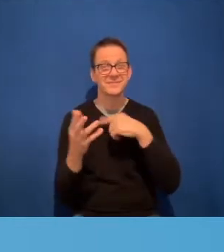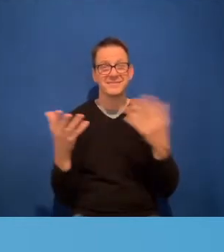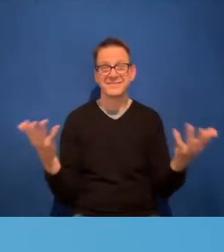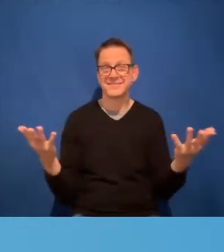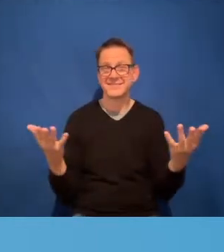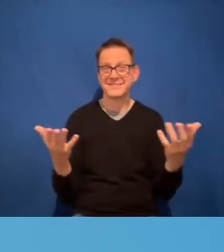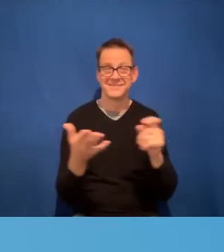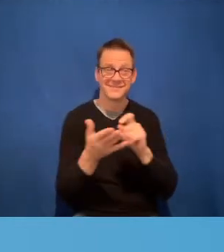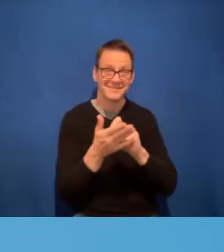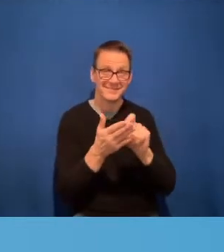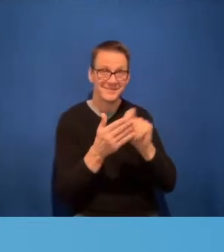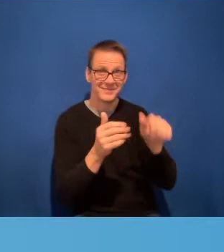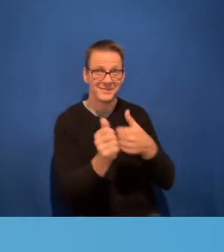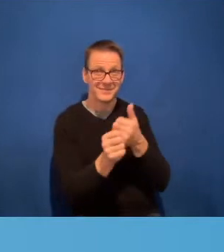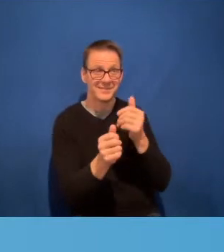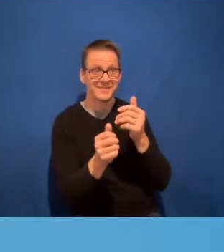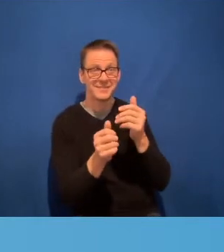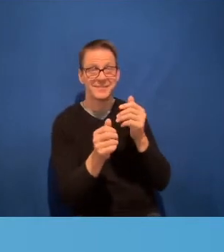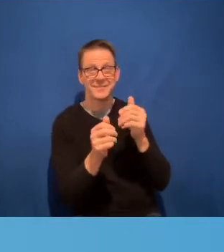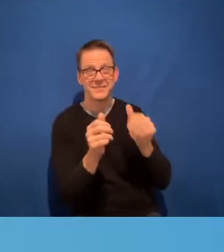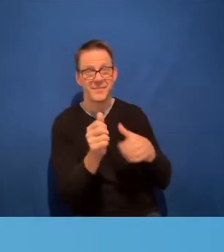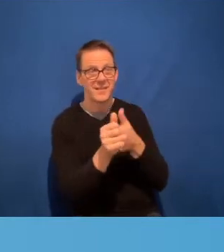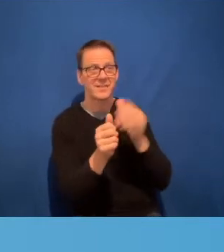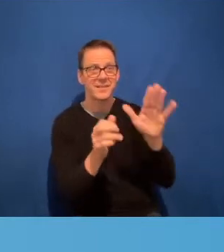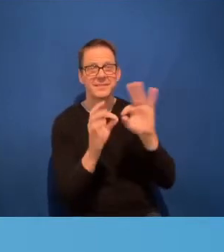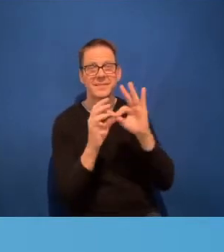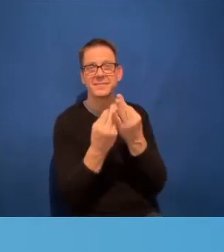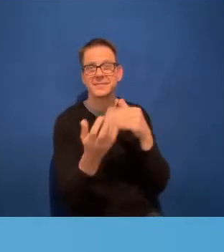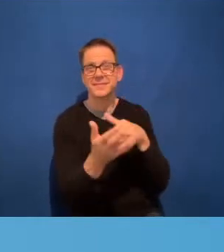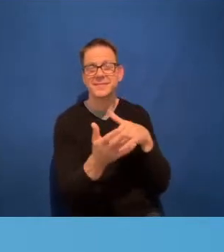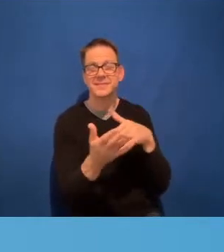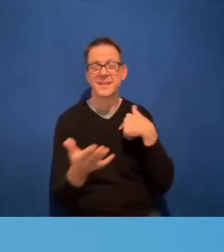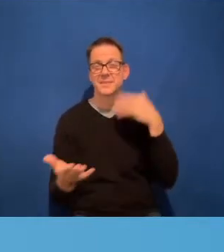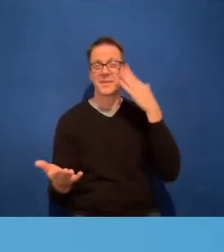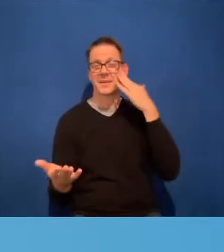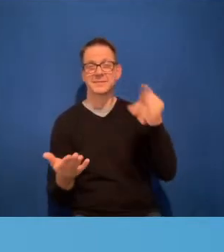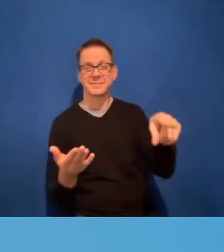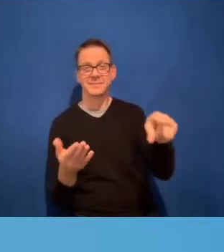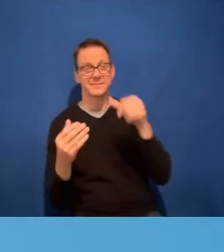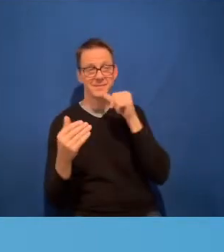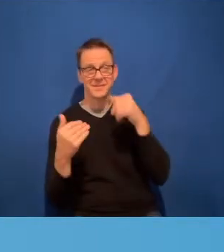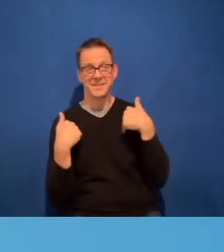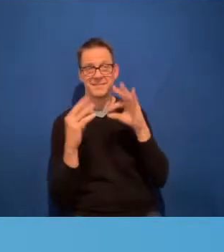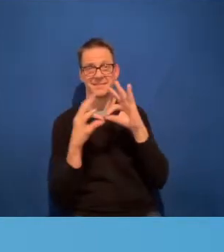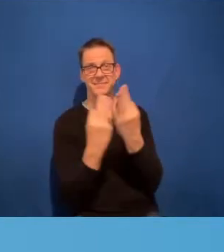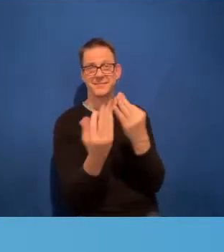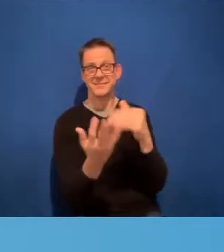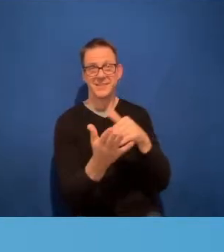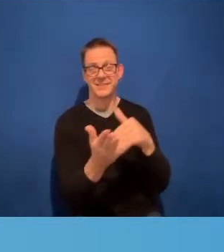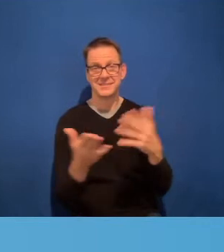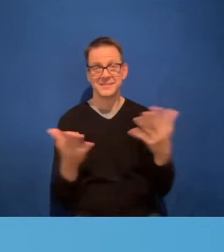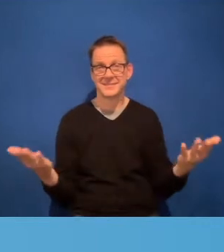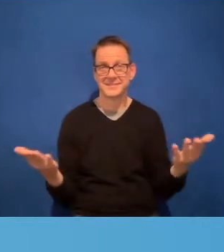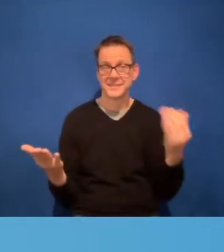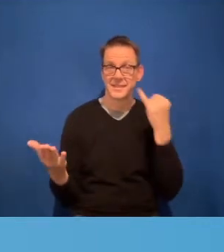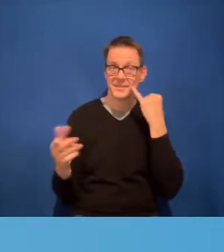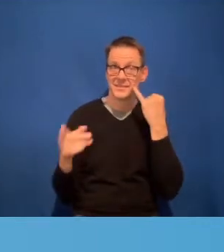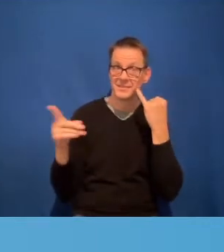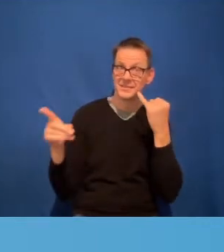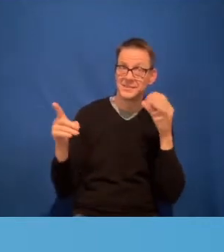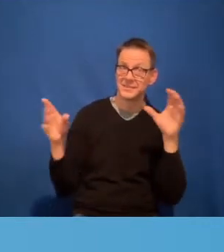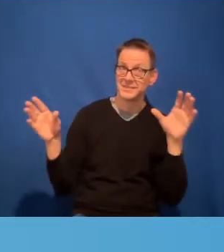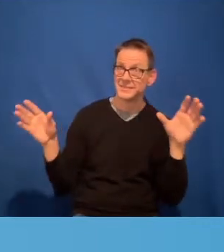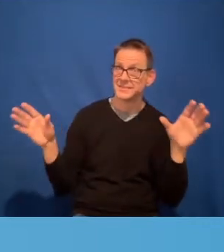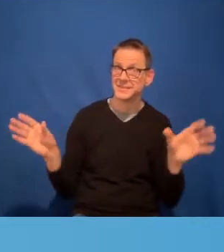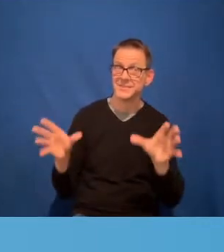family physician in 1 to 2 weeks, when we know that is not actually feasible. That's not realistic, especially in a crisis time right now,